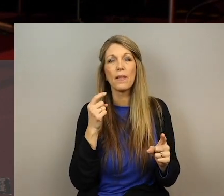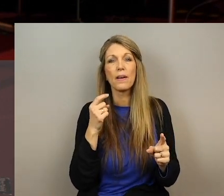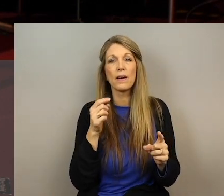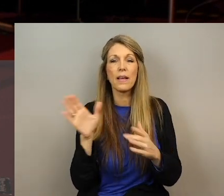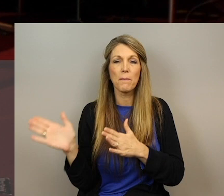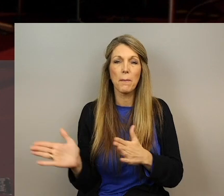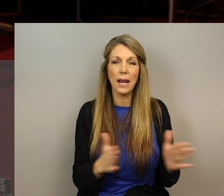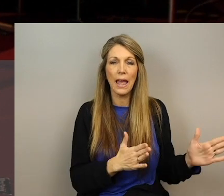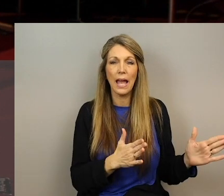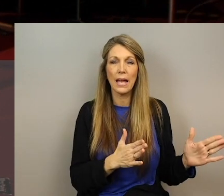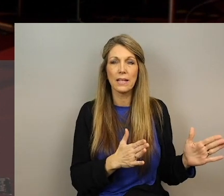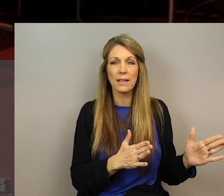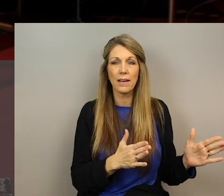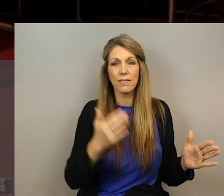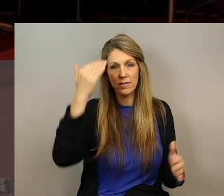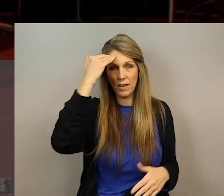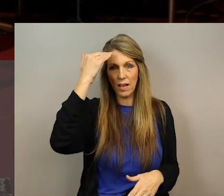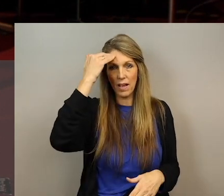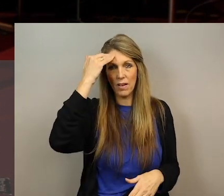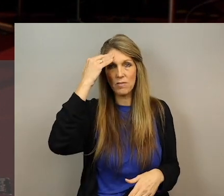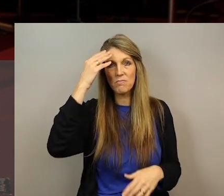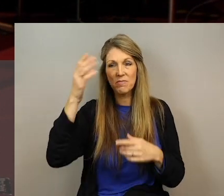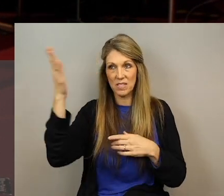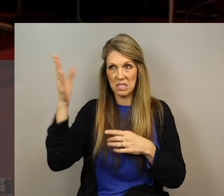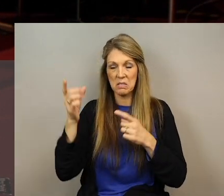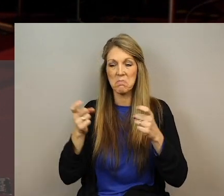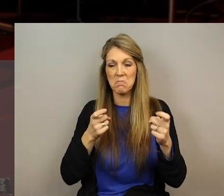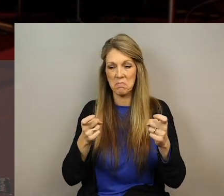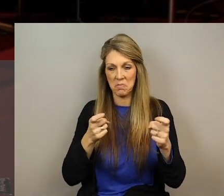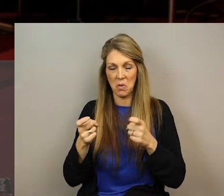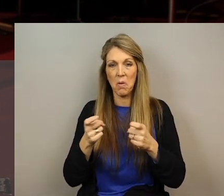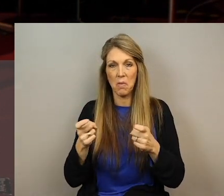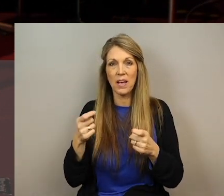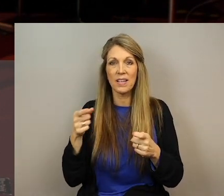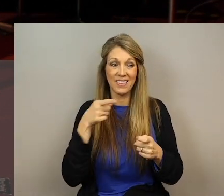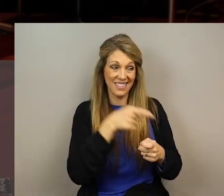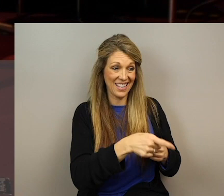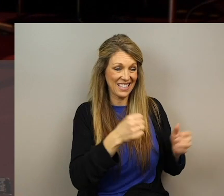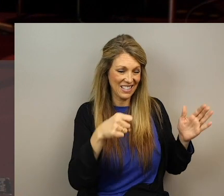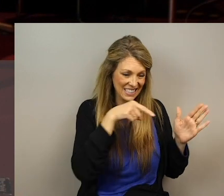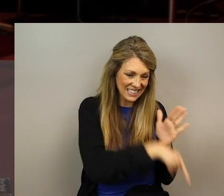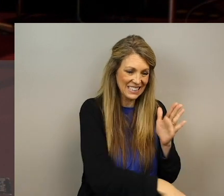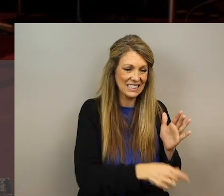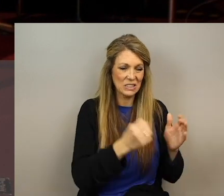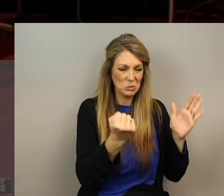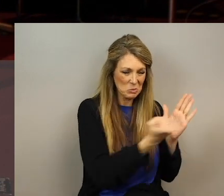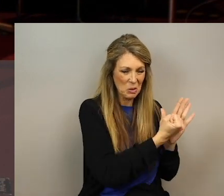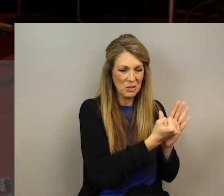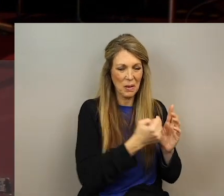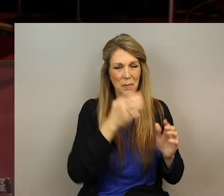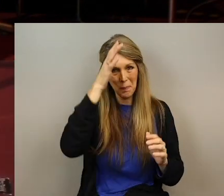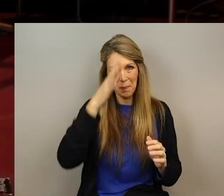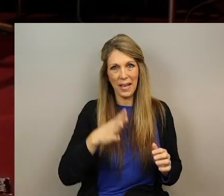definitive plan and foreknowledge of God. You crucified and killed him by the hands of